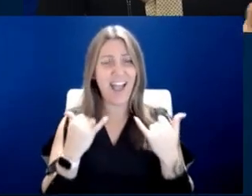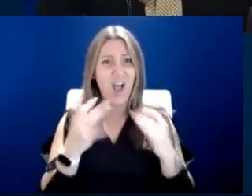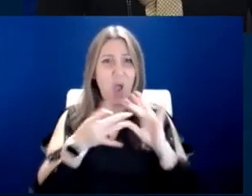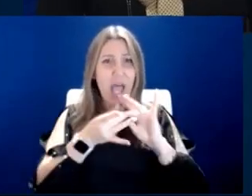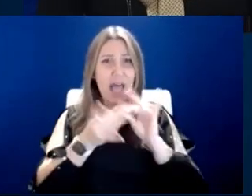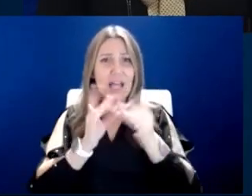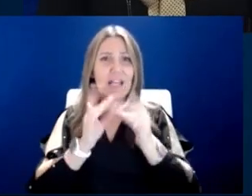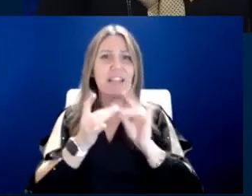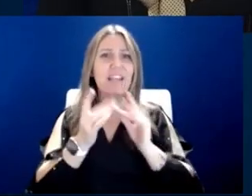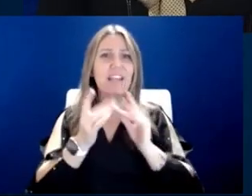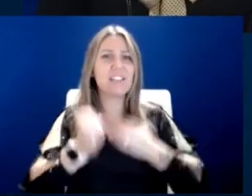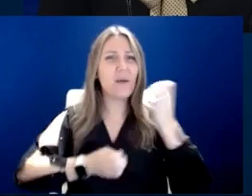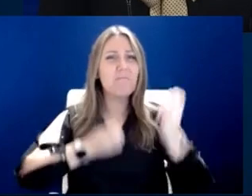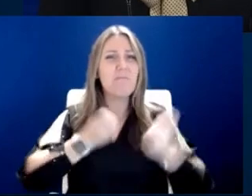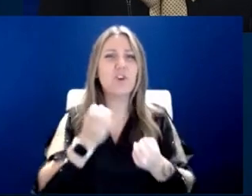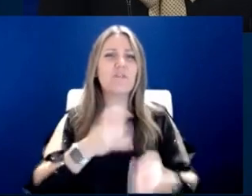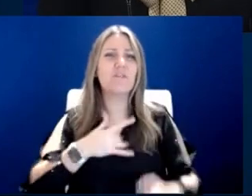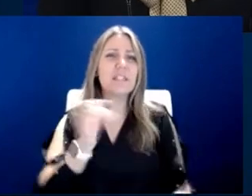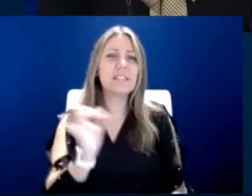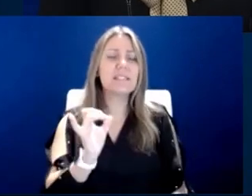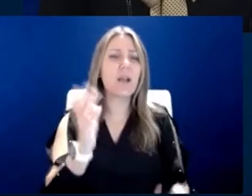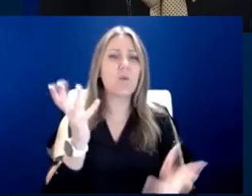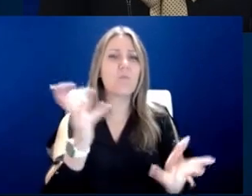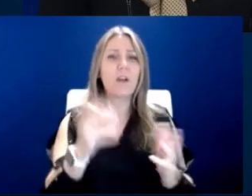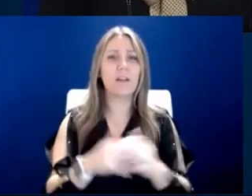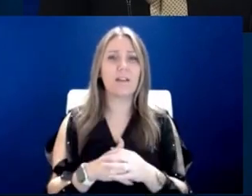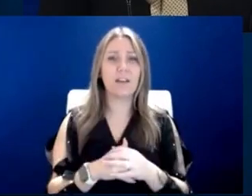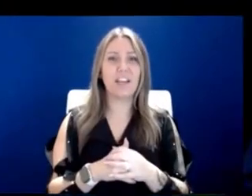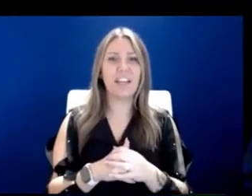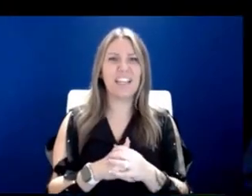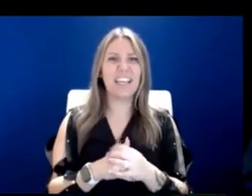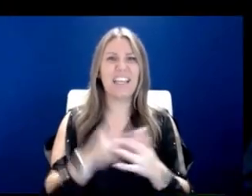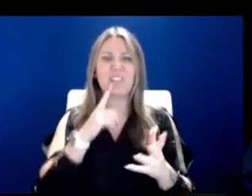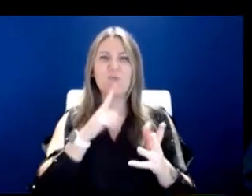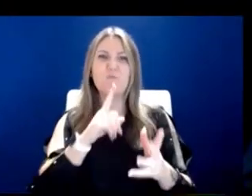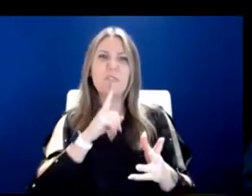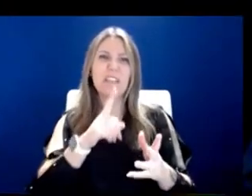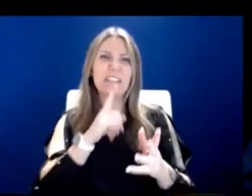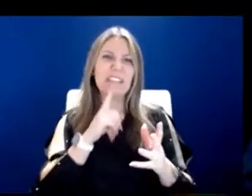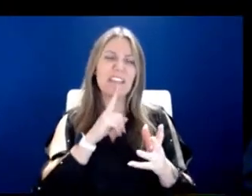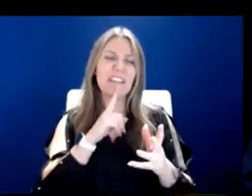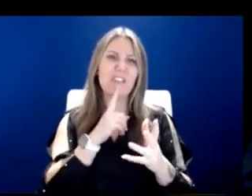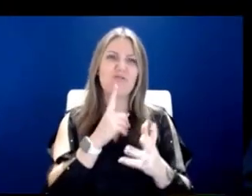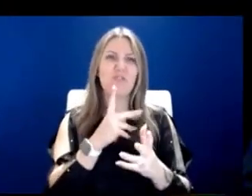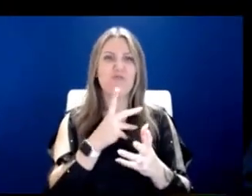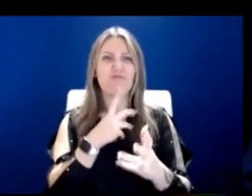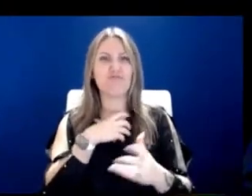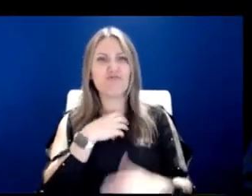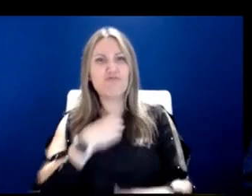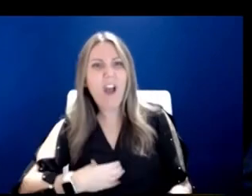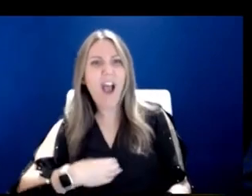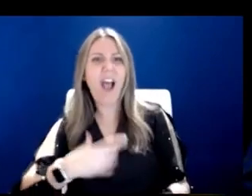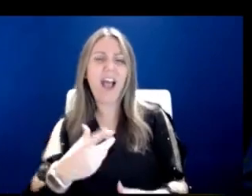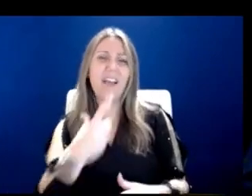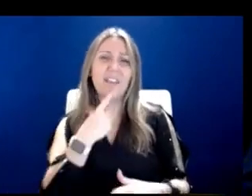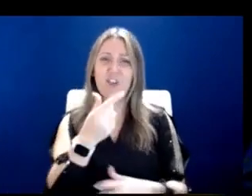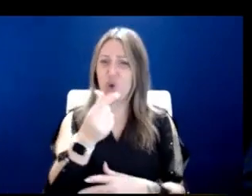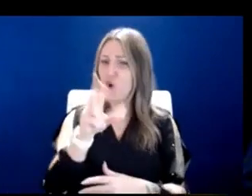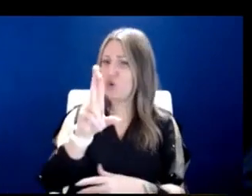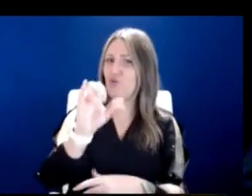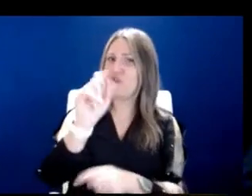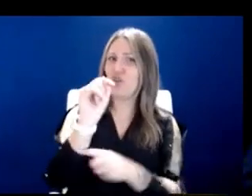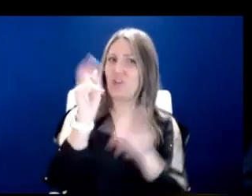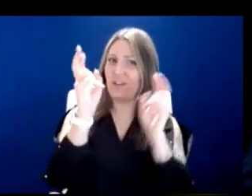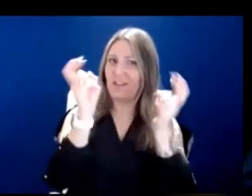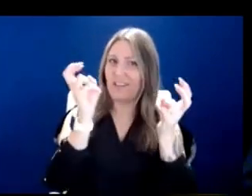in your mind? It's the grit, honestly. And, when you ask Dr. Harrell that question, there was an athlete